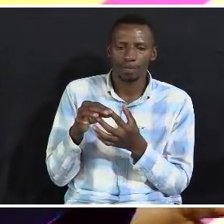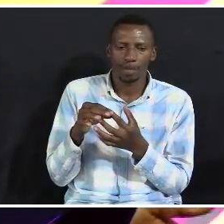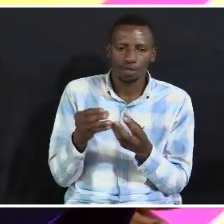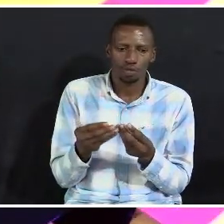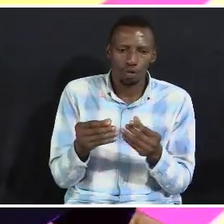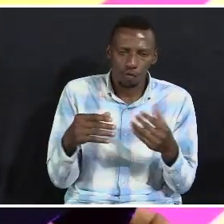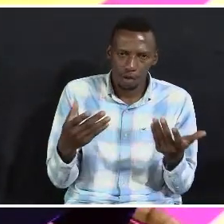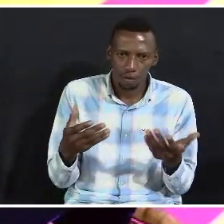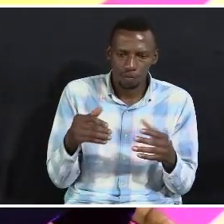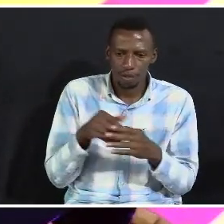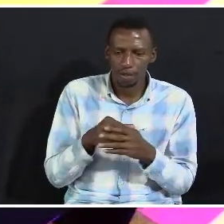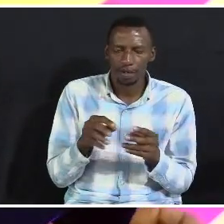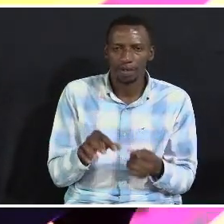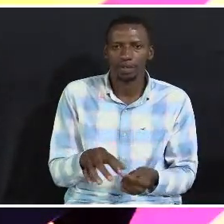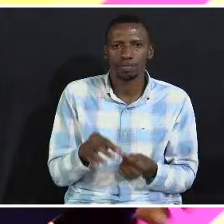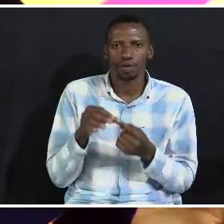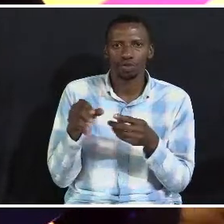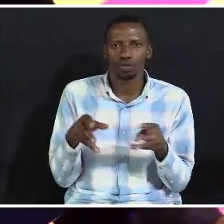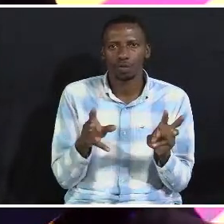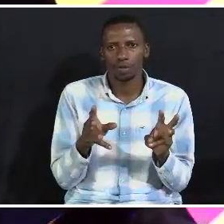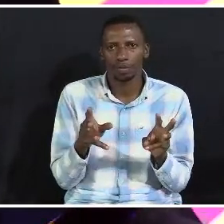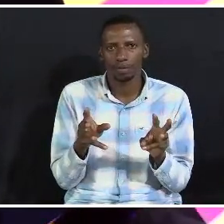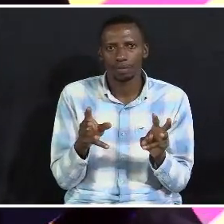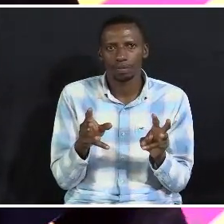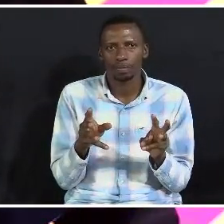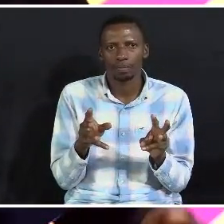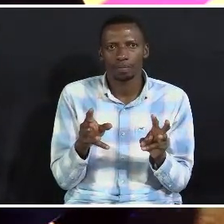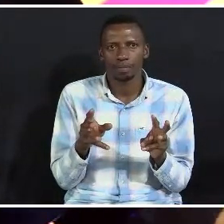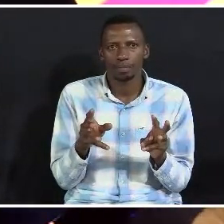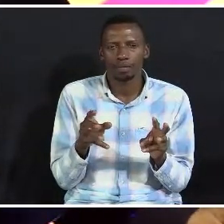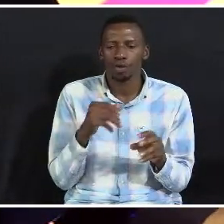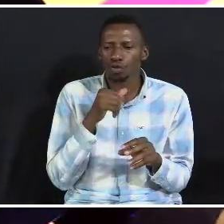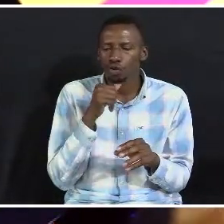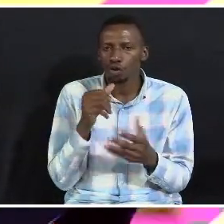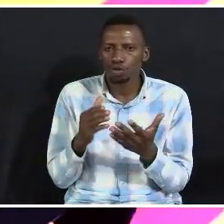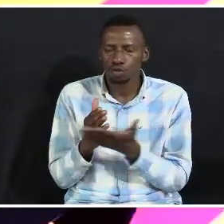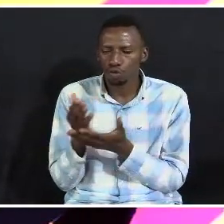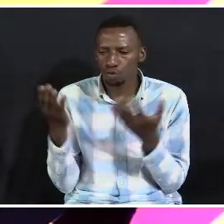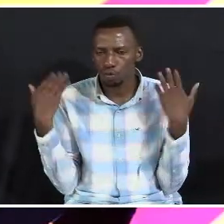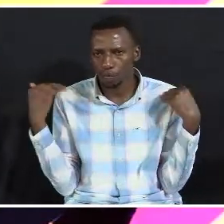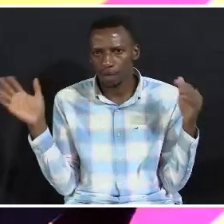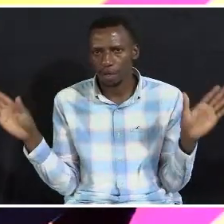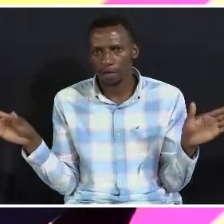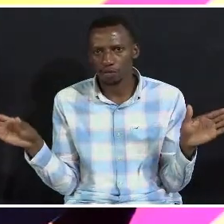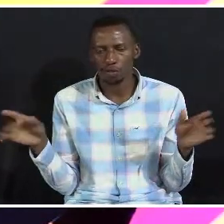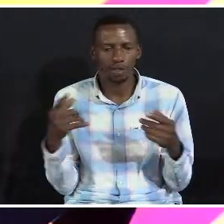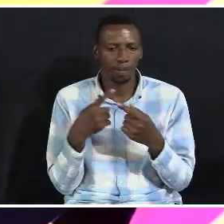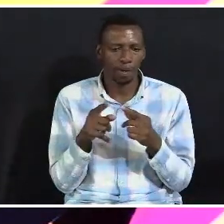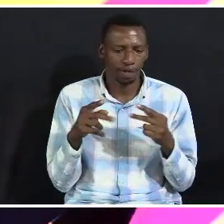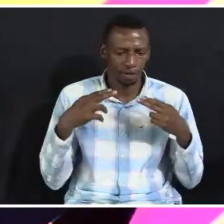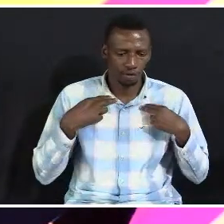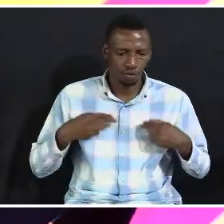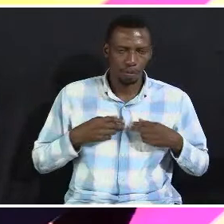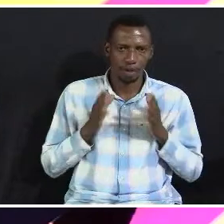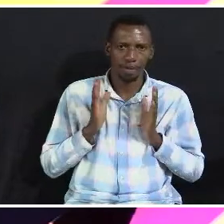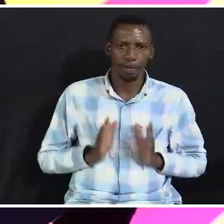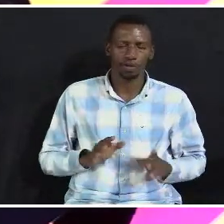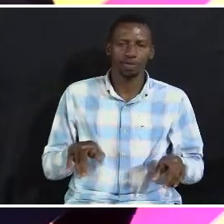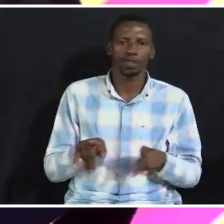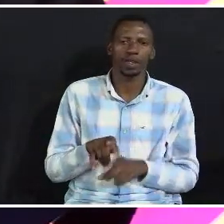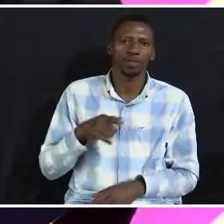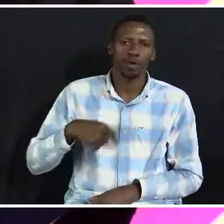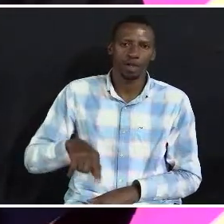manner. Not by angels, but by a fellow human being like us, Father